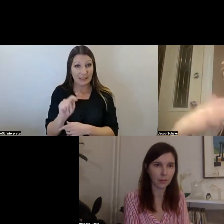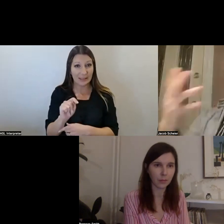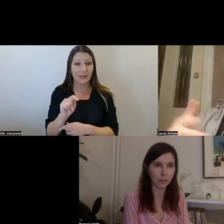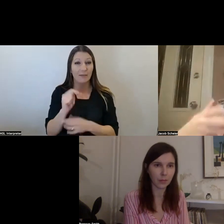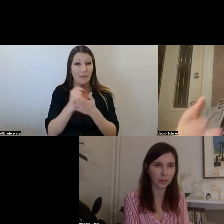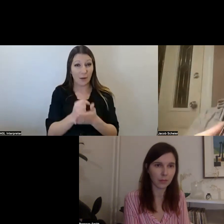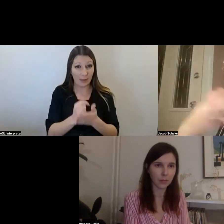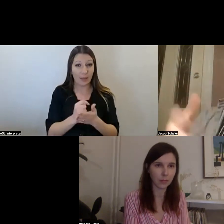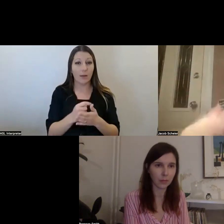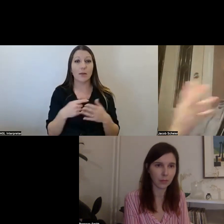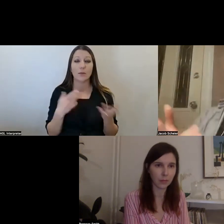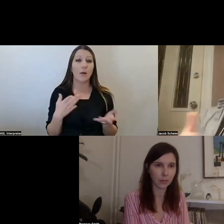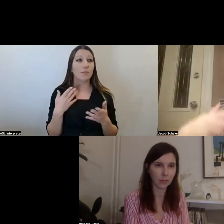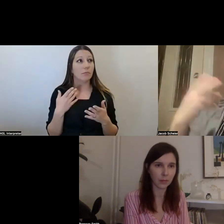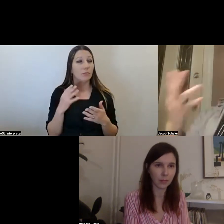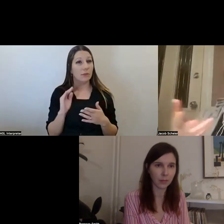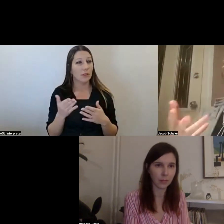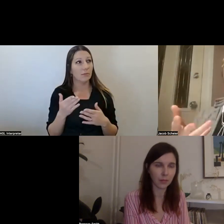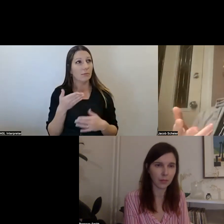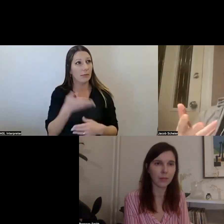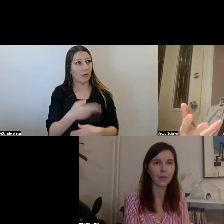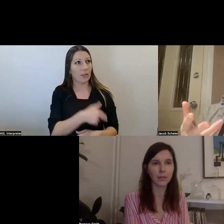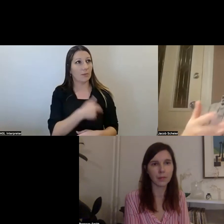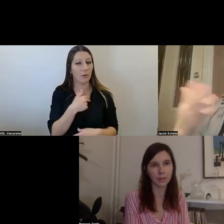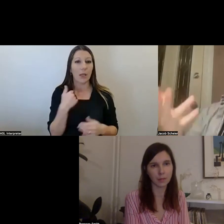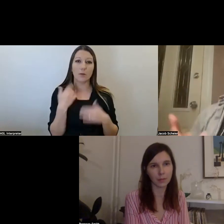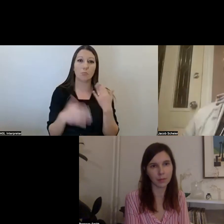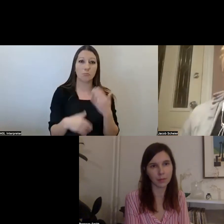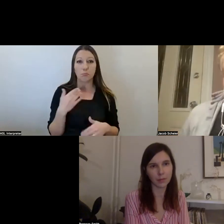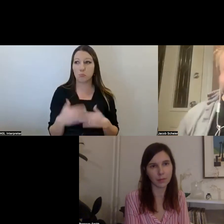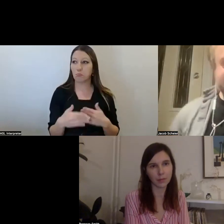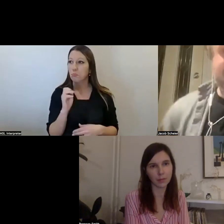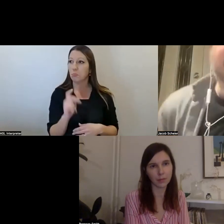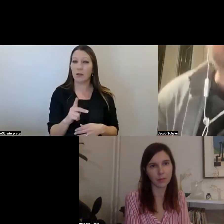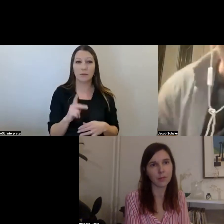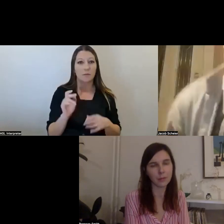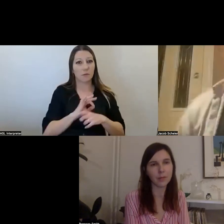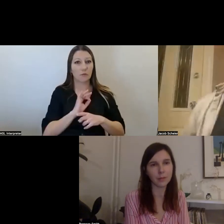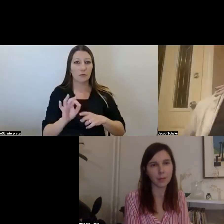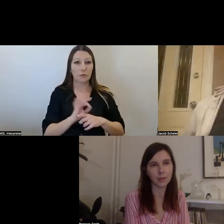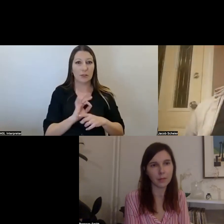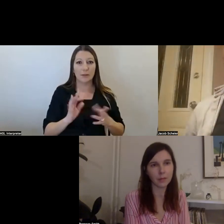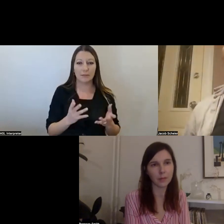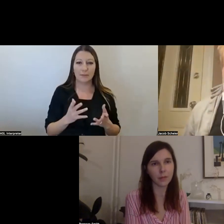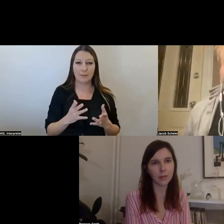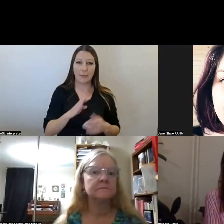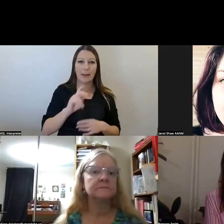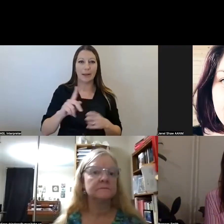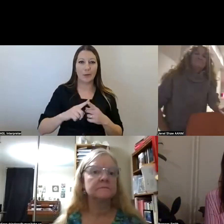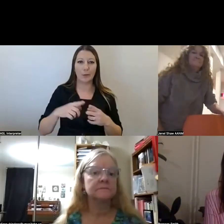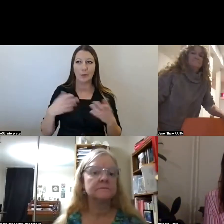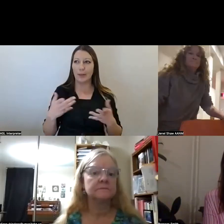and you can argue like, what does it mean to help someone function under in a sick society, which I would describe capitalism, right? But in any case,